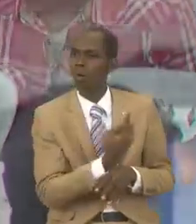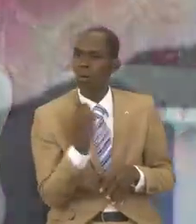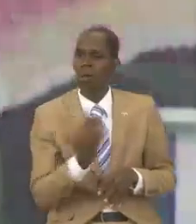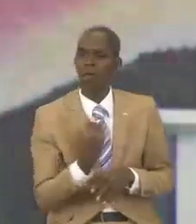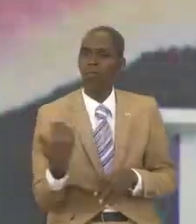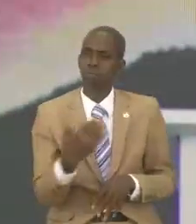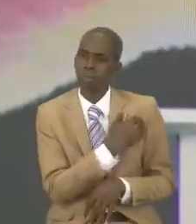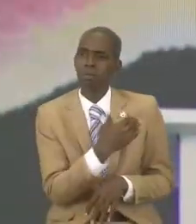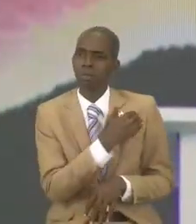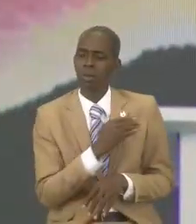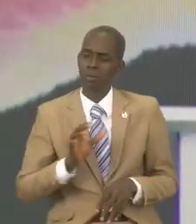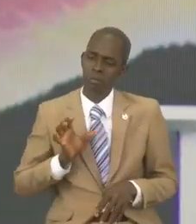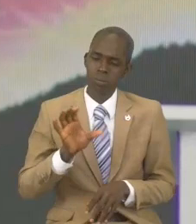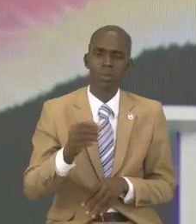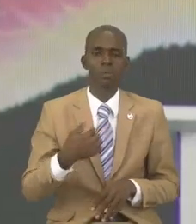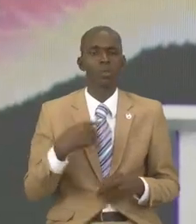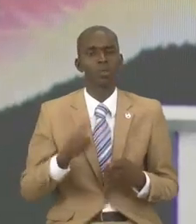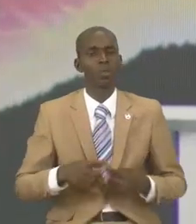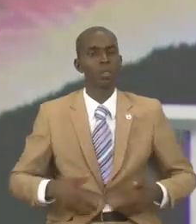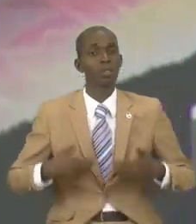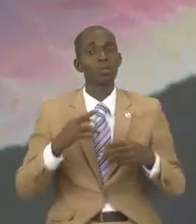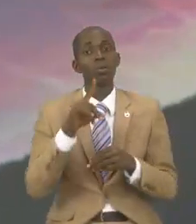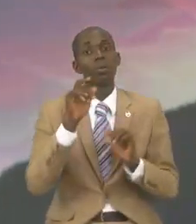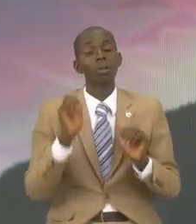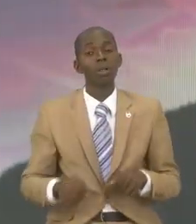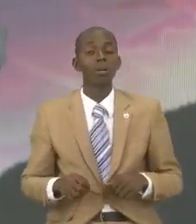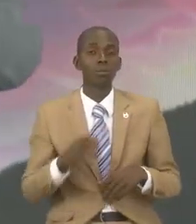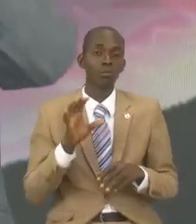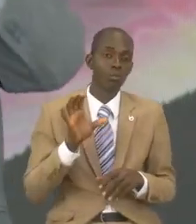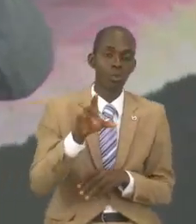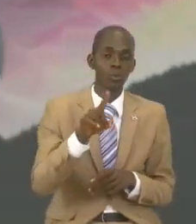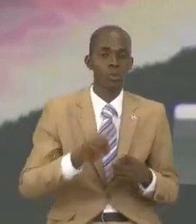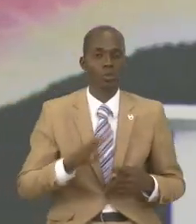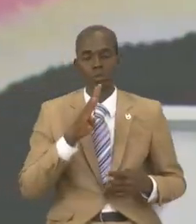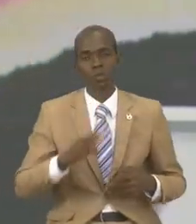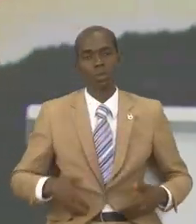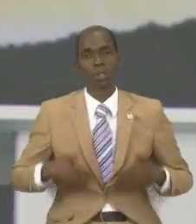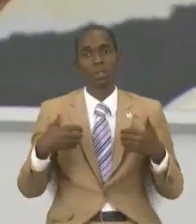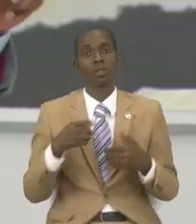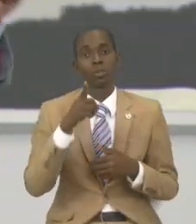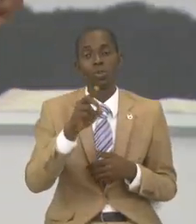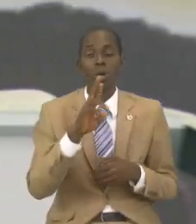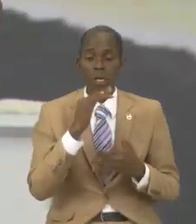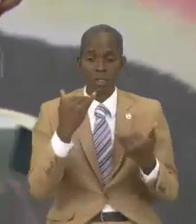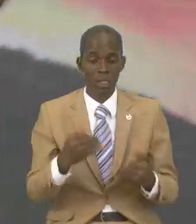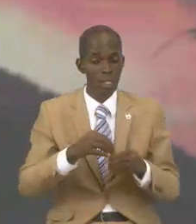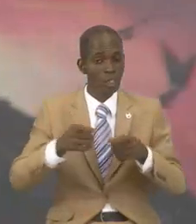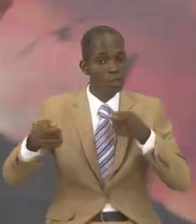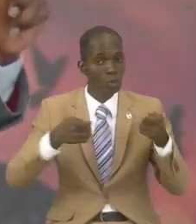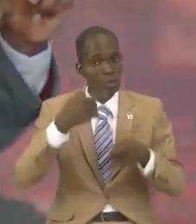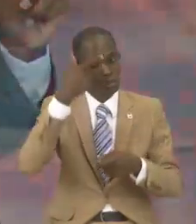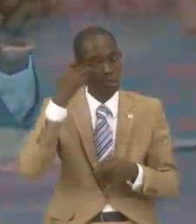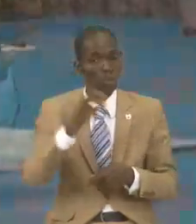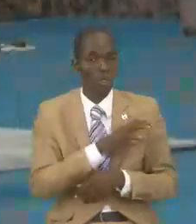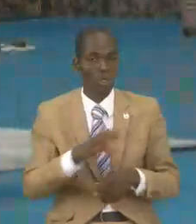anger. Nobody can push you into anything. You are in control because now Christ lives in you. And the life which